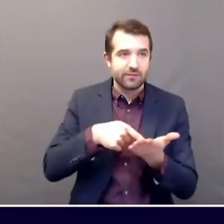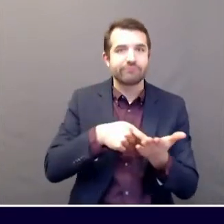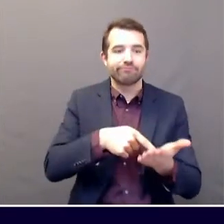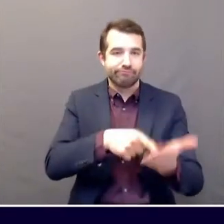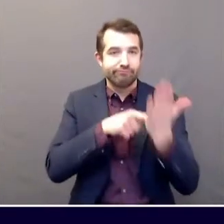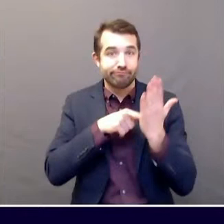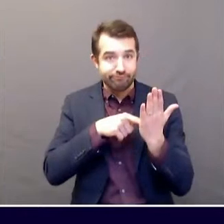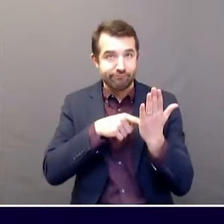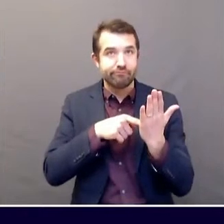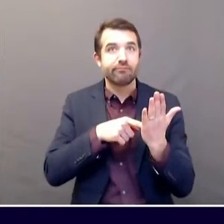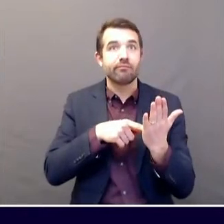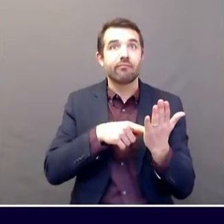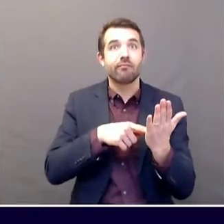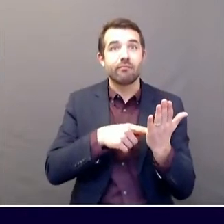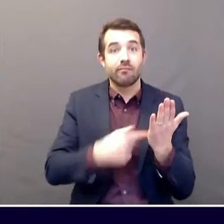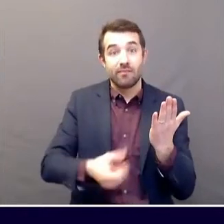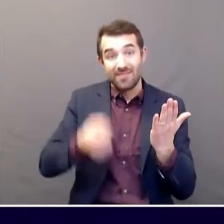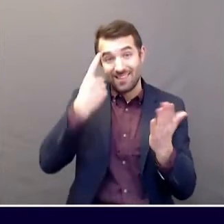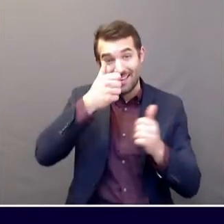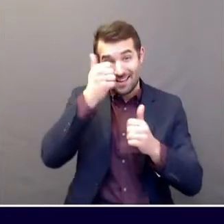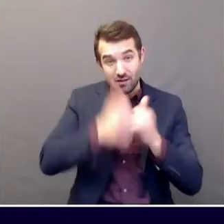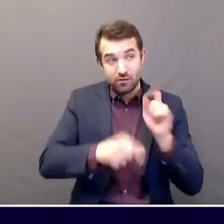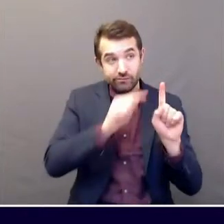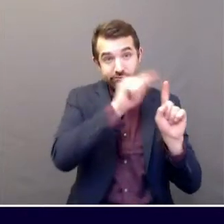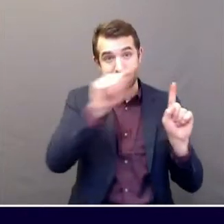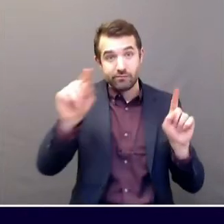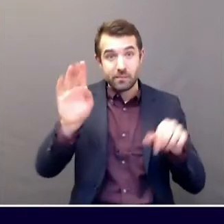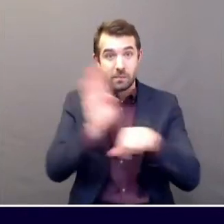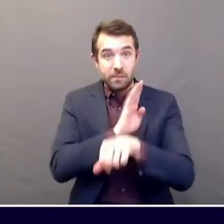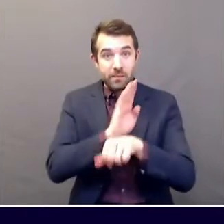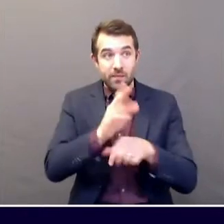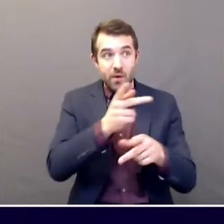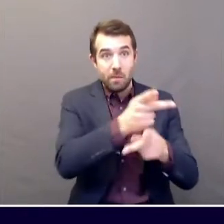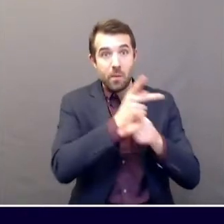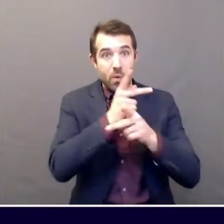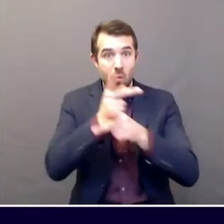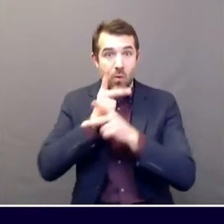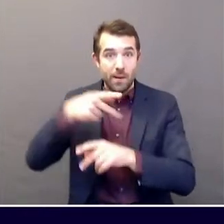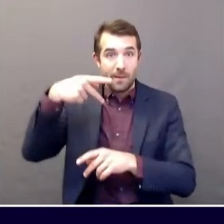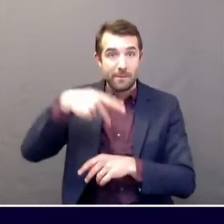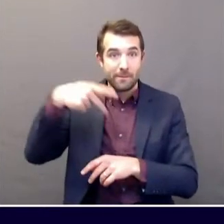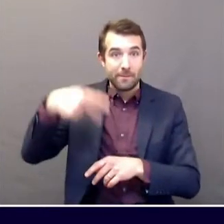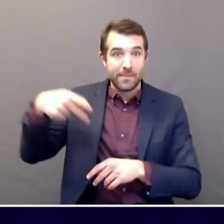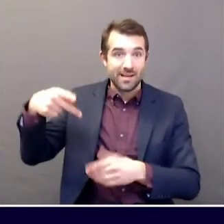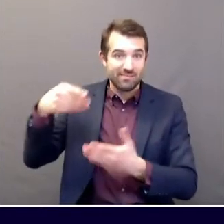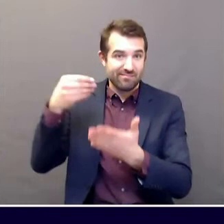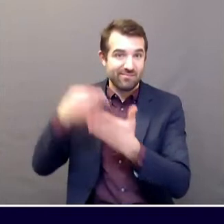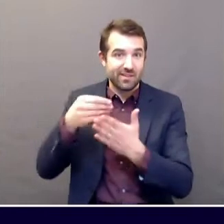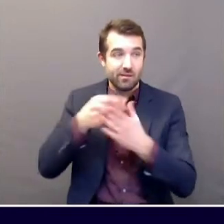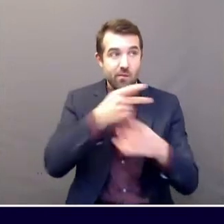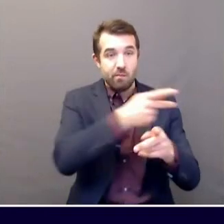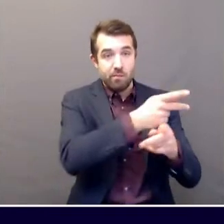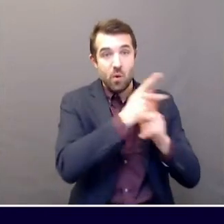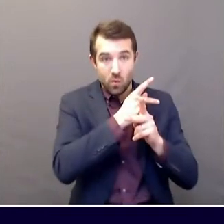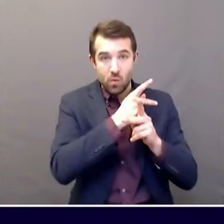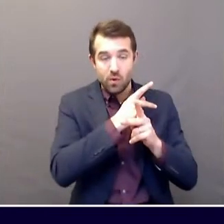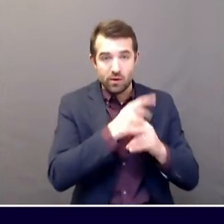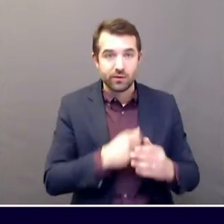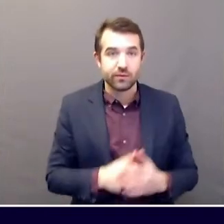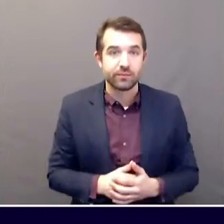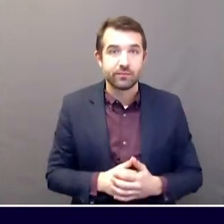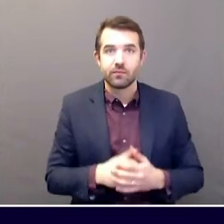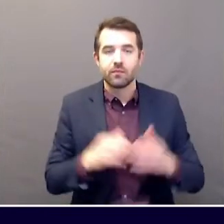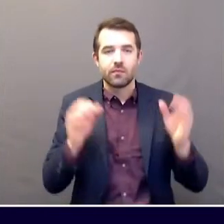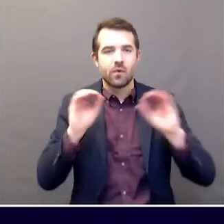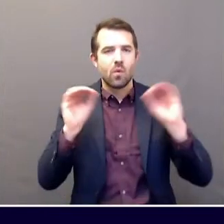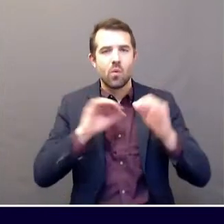have and made it official that they would not be taxed as well. At the same time, they offered up no funds